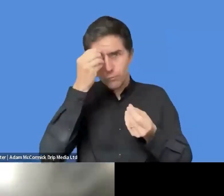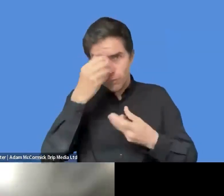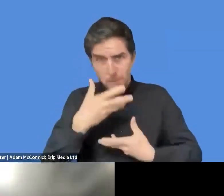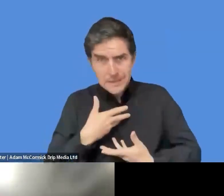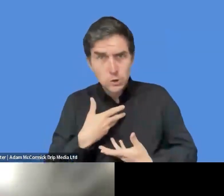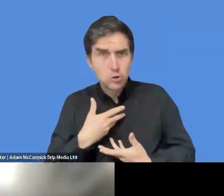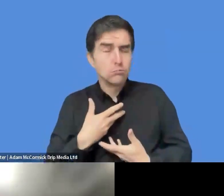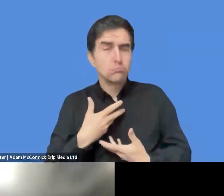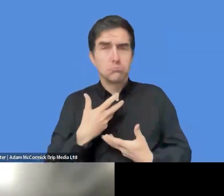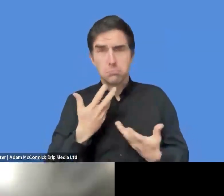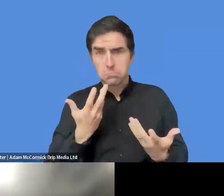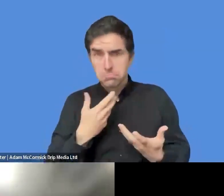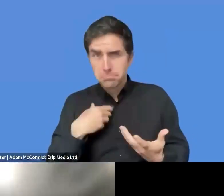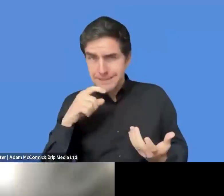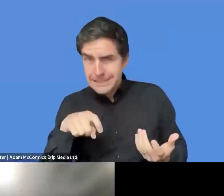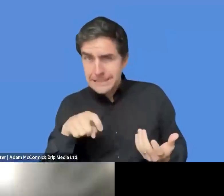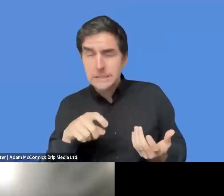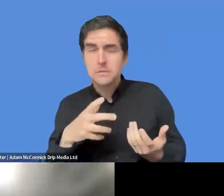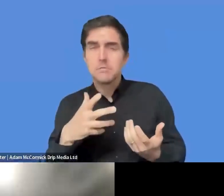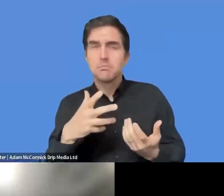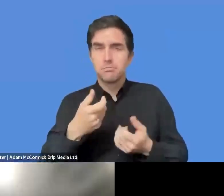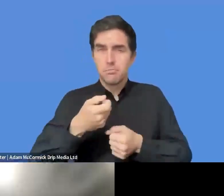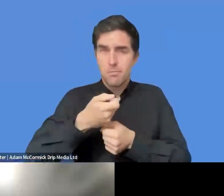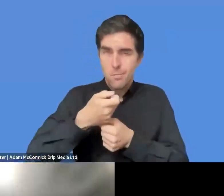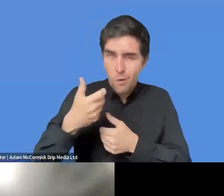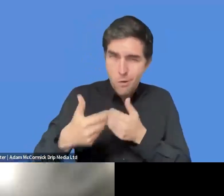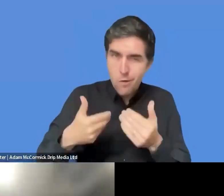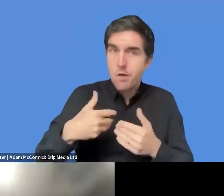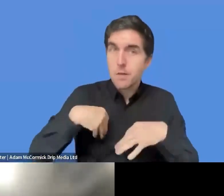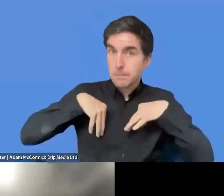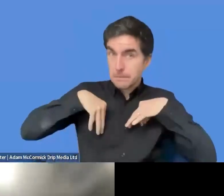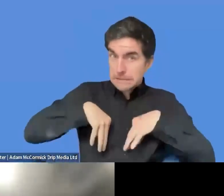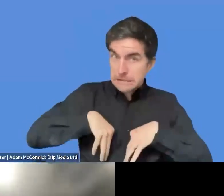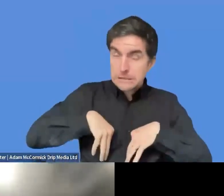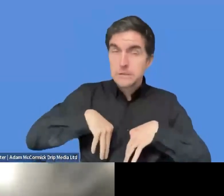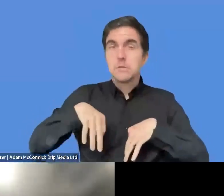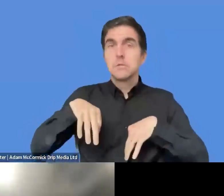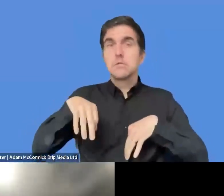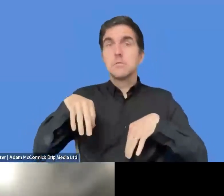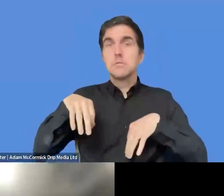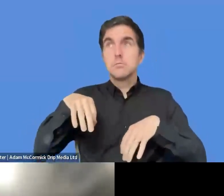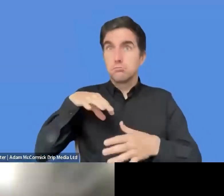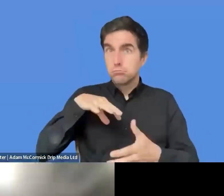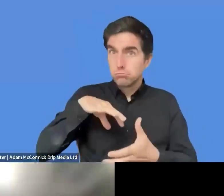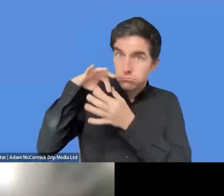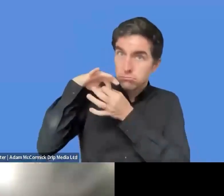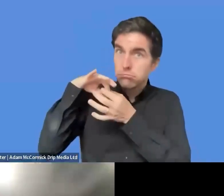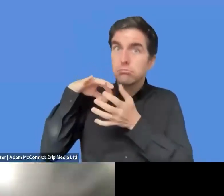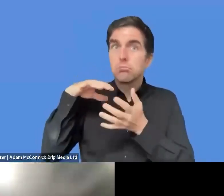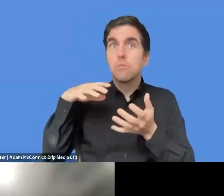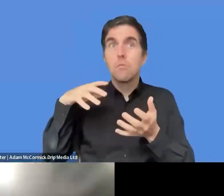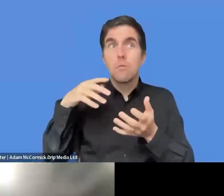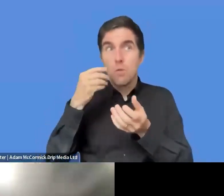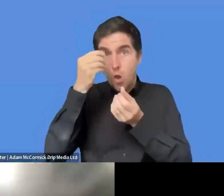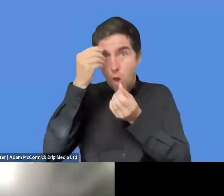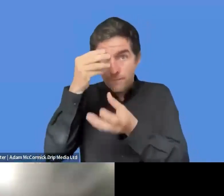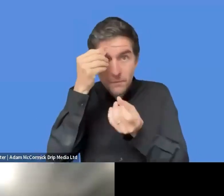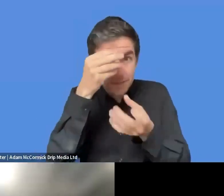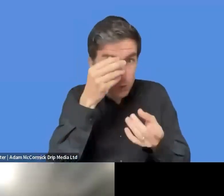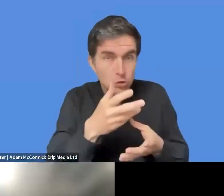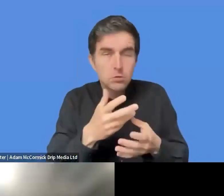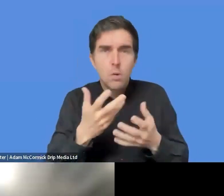current ministry, which we are under, to get all the information necessary to see the gaps that are